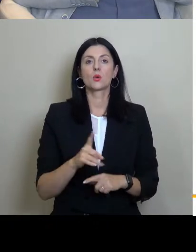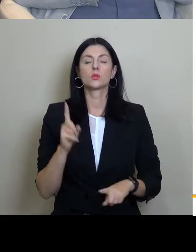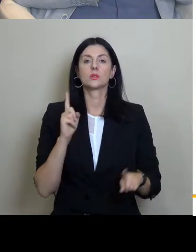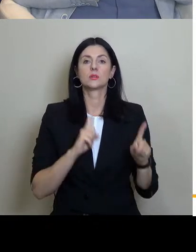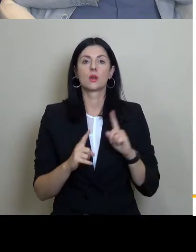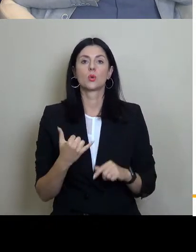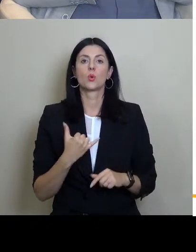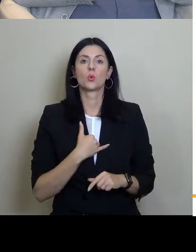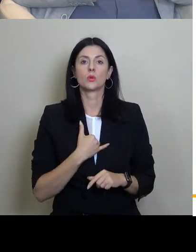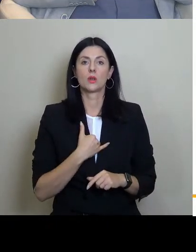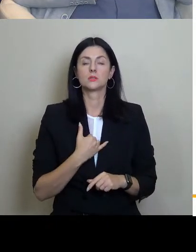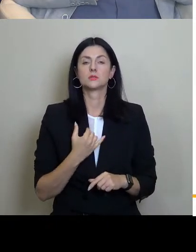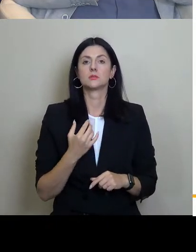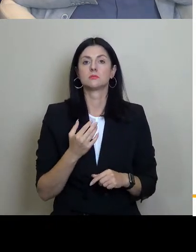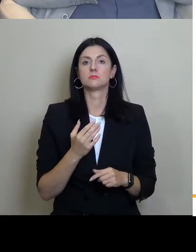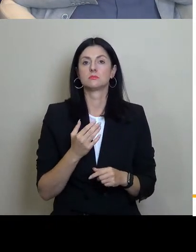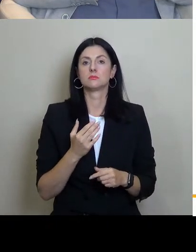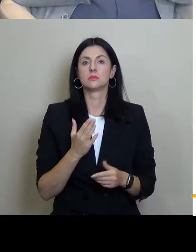rayons, and we